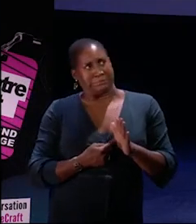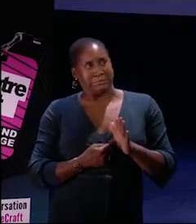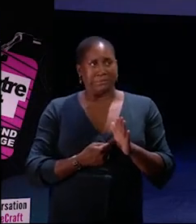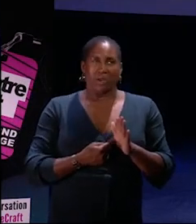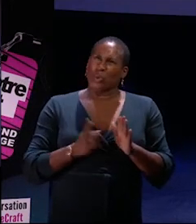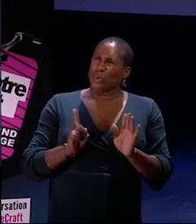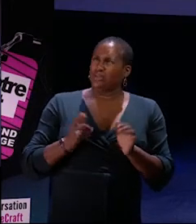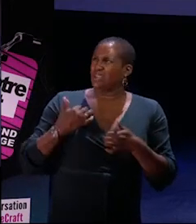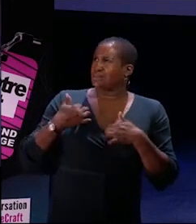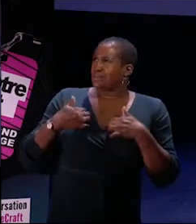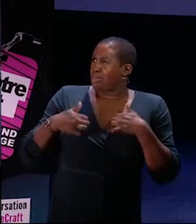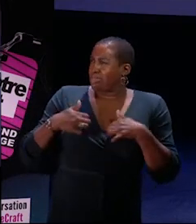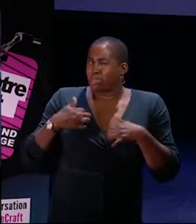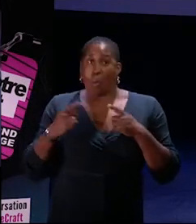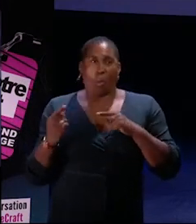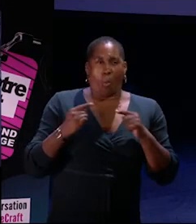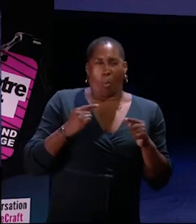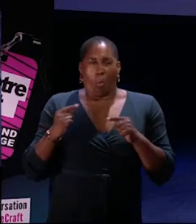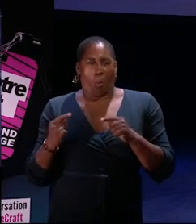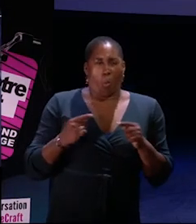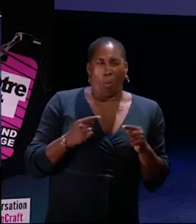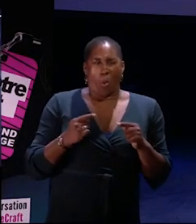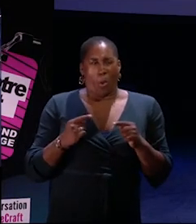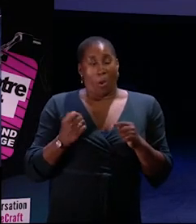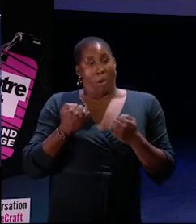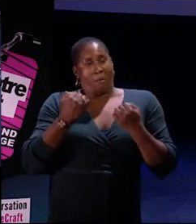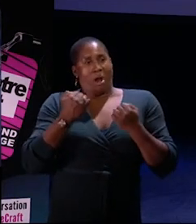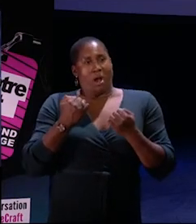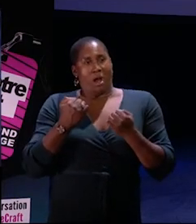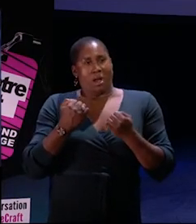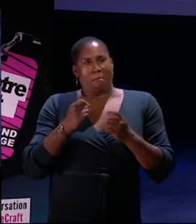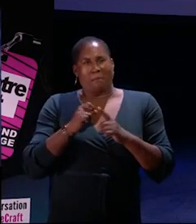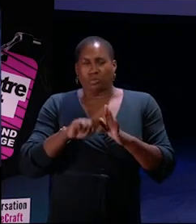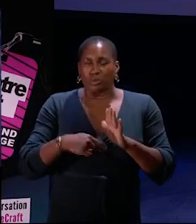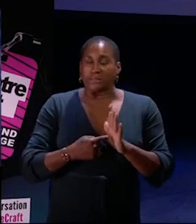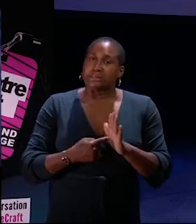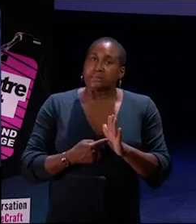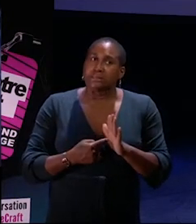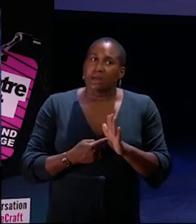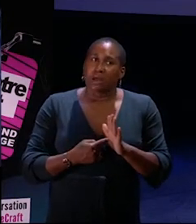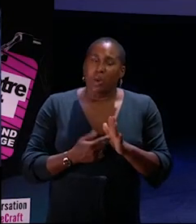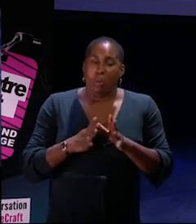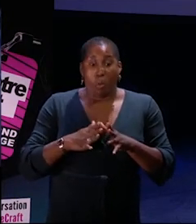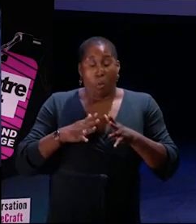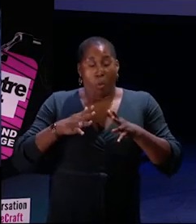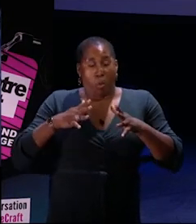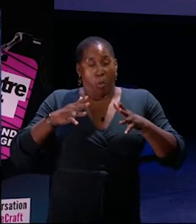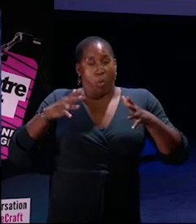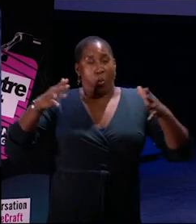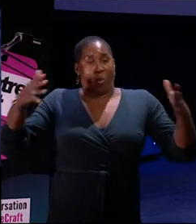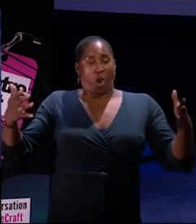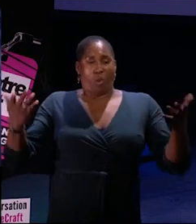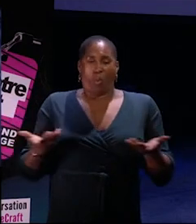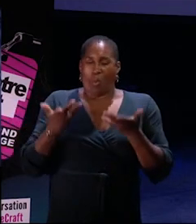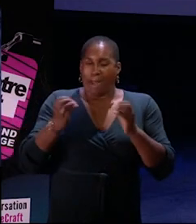the most exciting, the most challenging piece that I've done was a huge promenade piece in